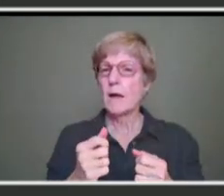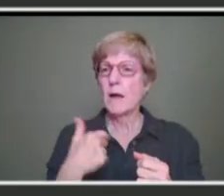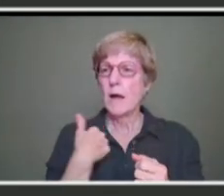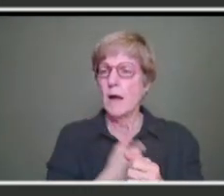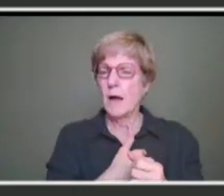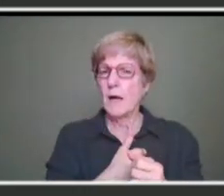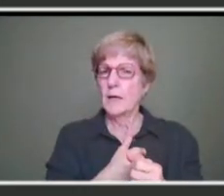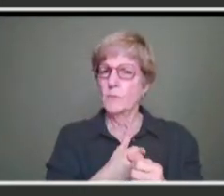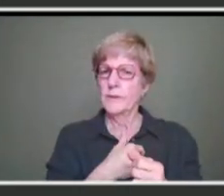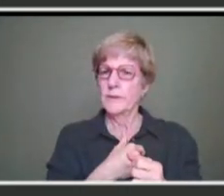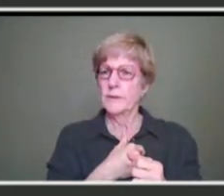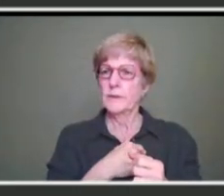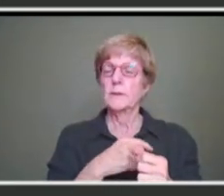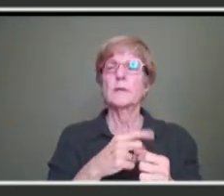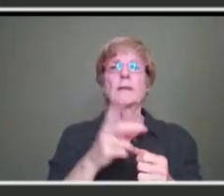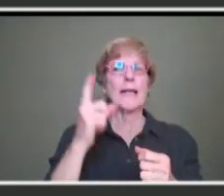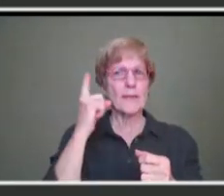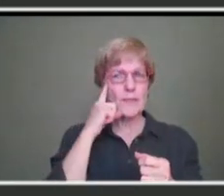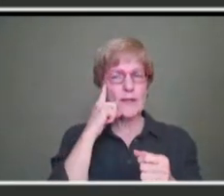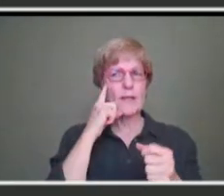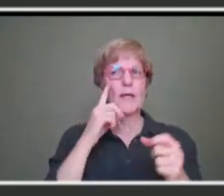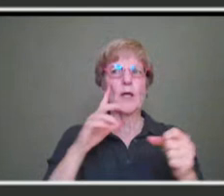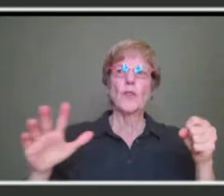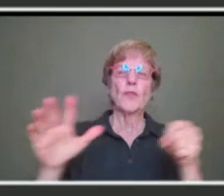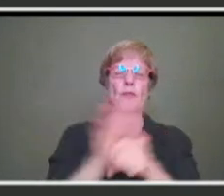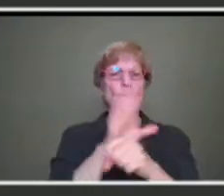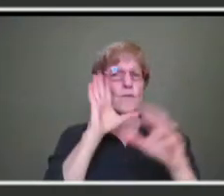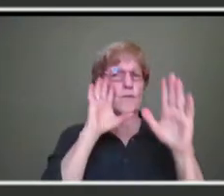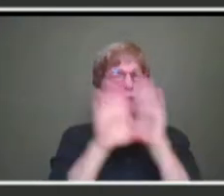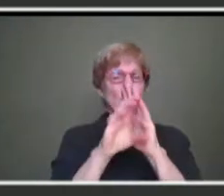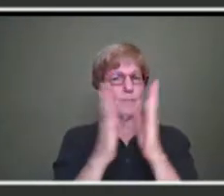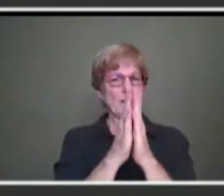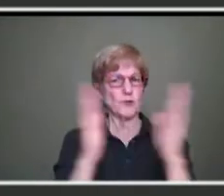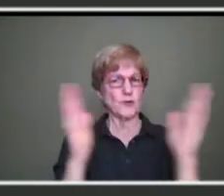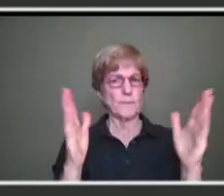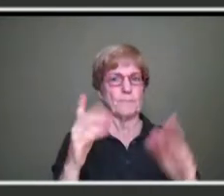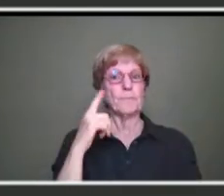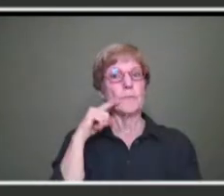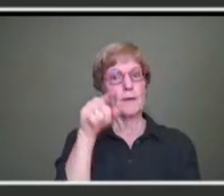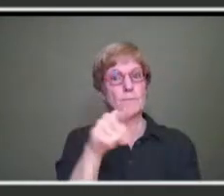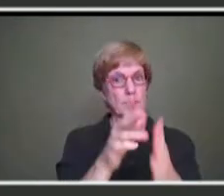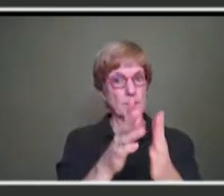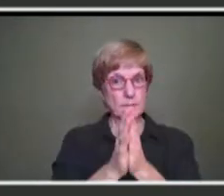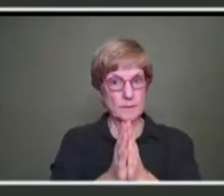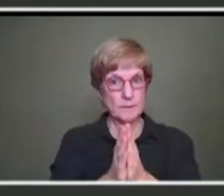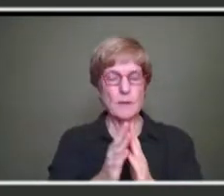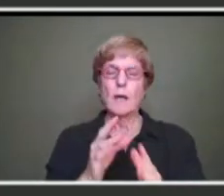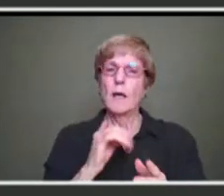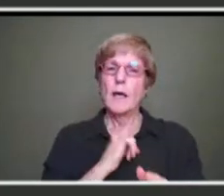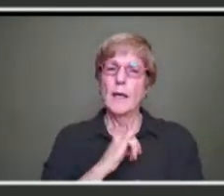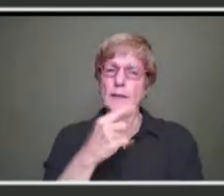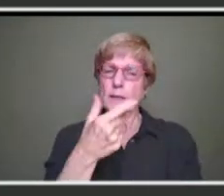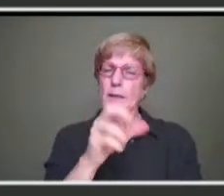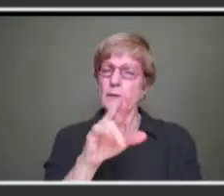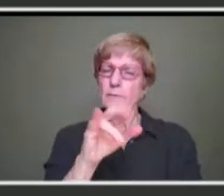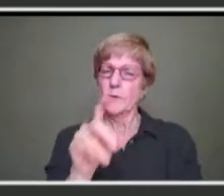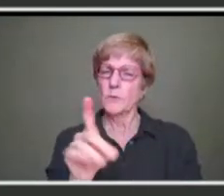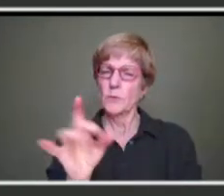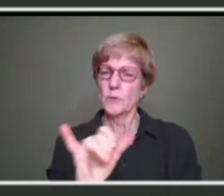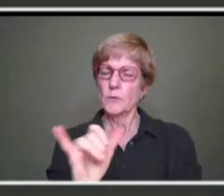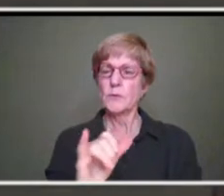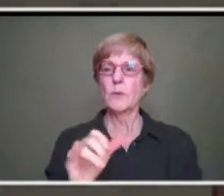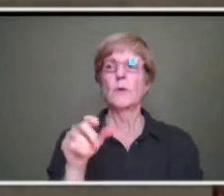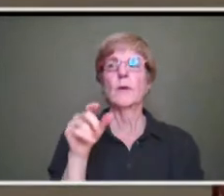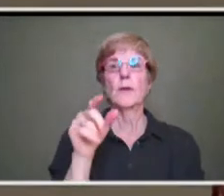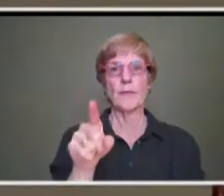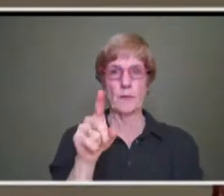these cumulatively and I want to give one example for this petition and I have agreed also that the petition we're